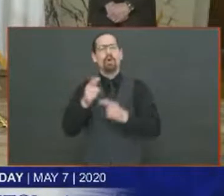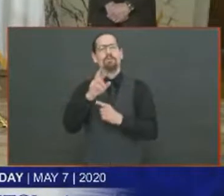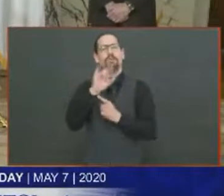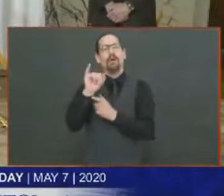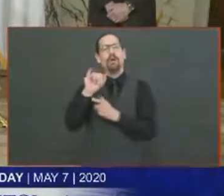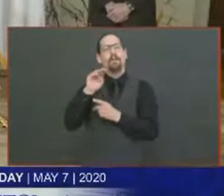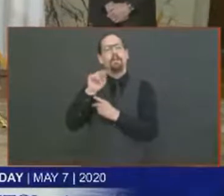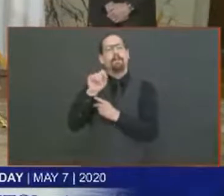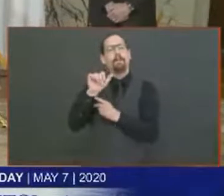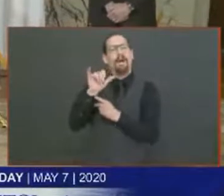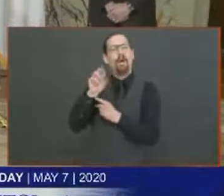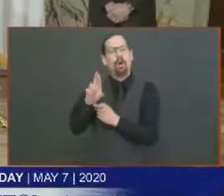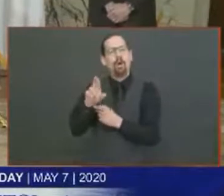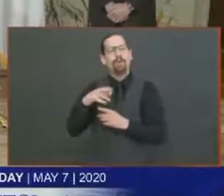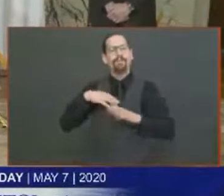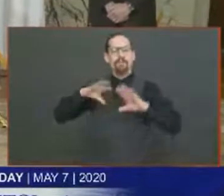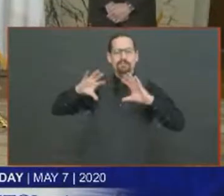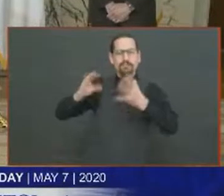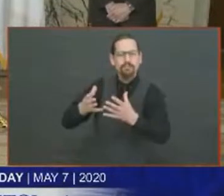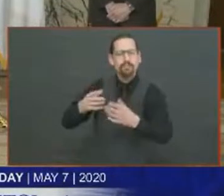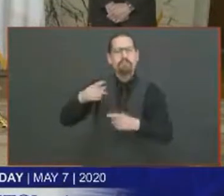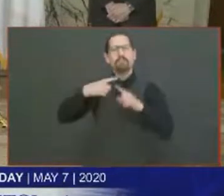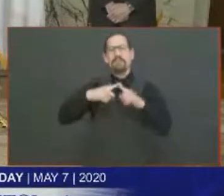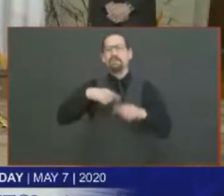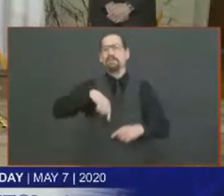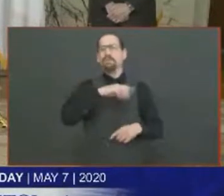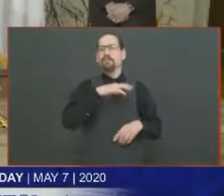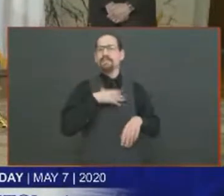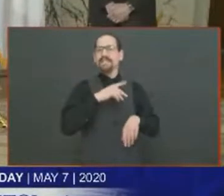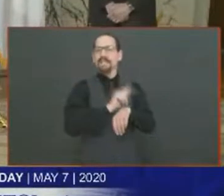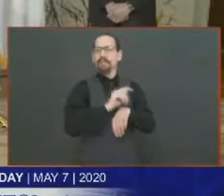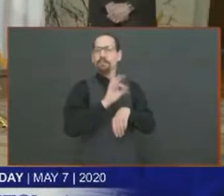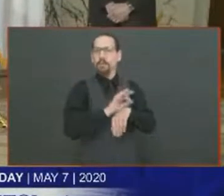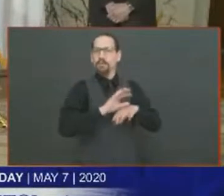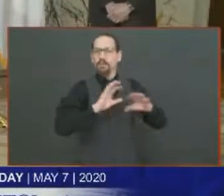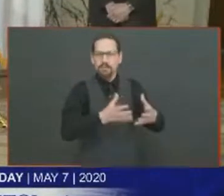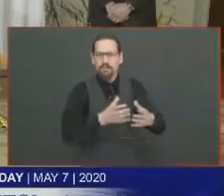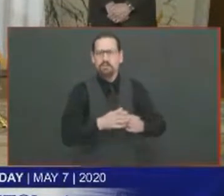responders, everyone who works in a hospital, folks at the nursing home, General